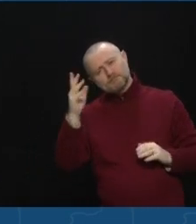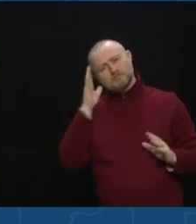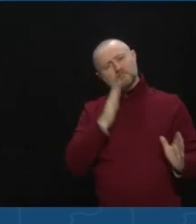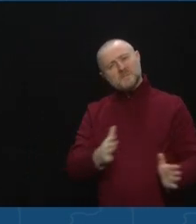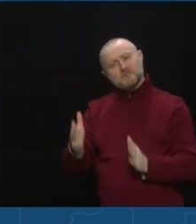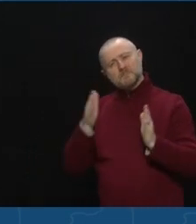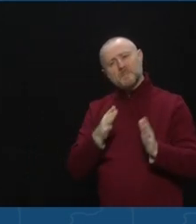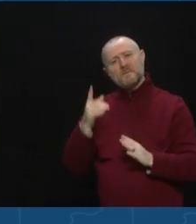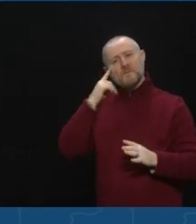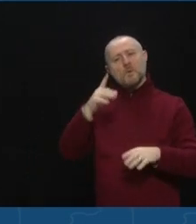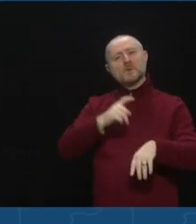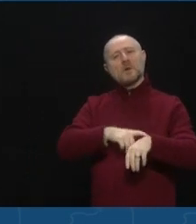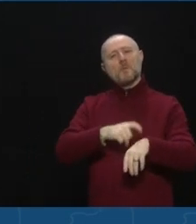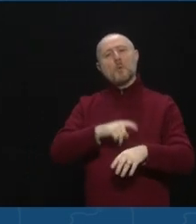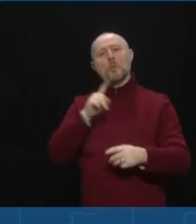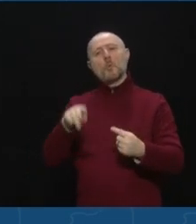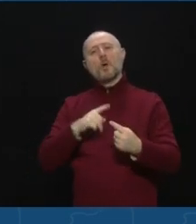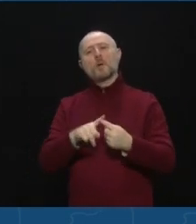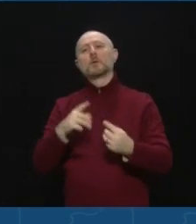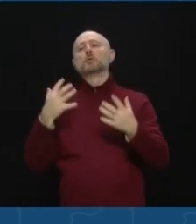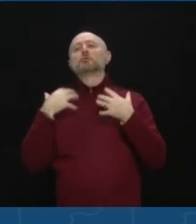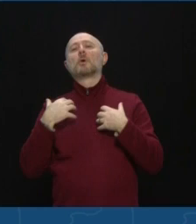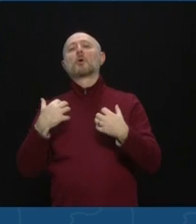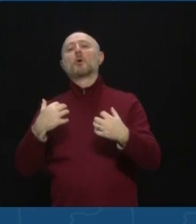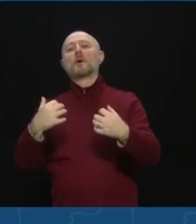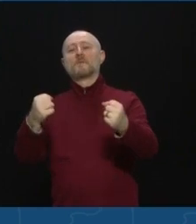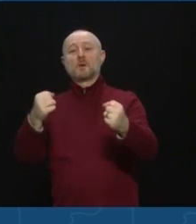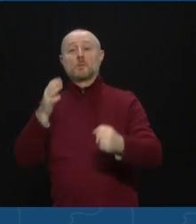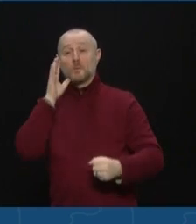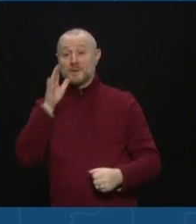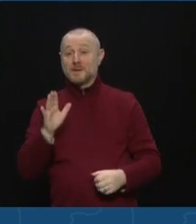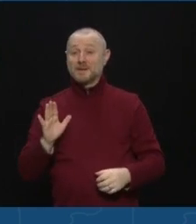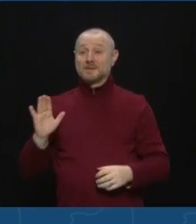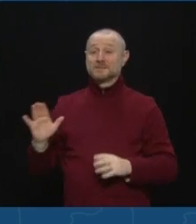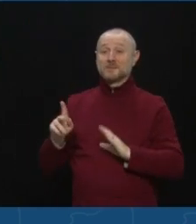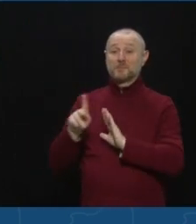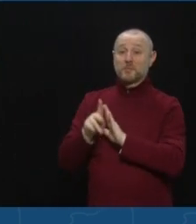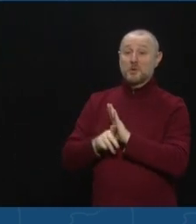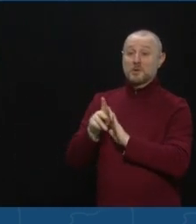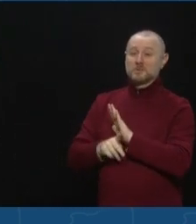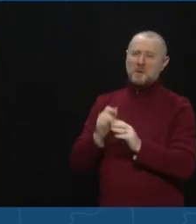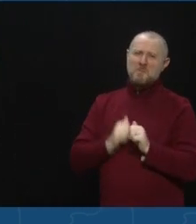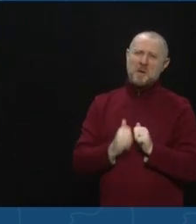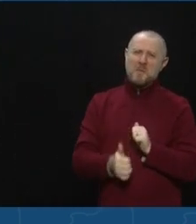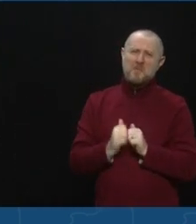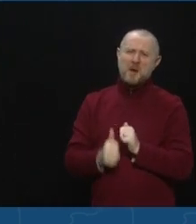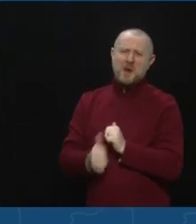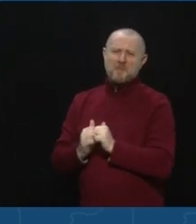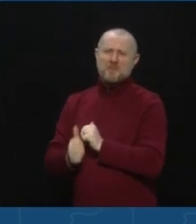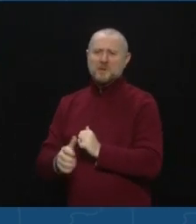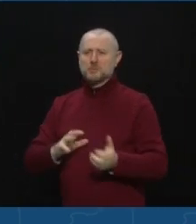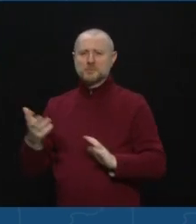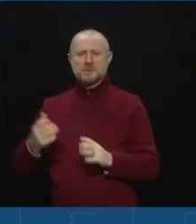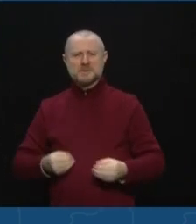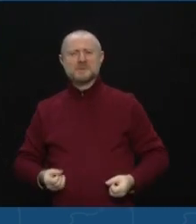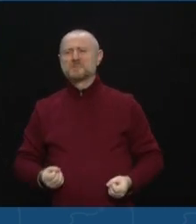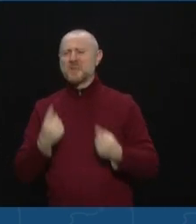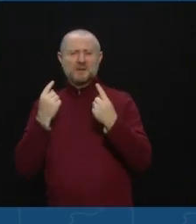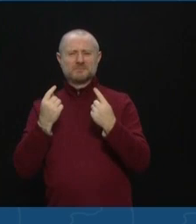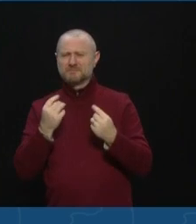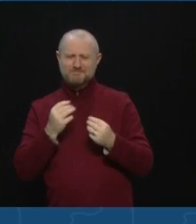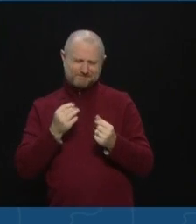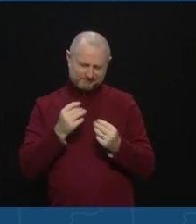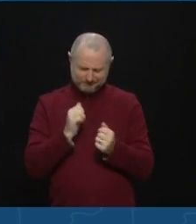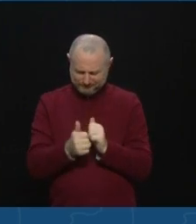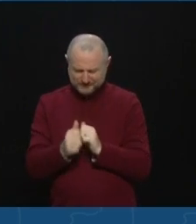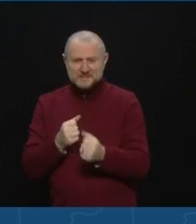part. And it wasn't through sheer luck that the policies he passed during those crises made an immediate difference in the short term and a